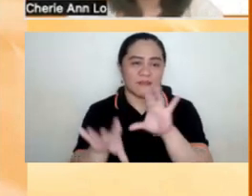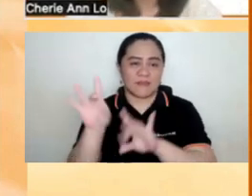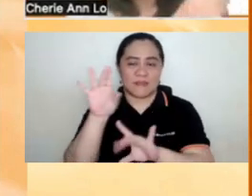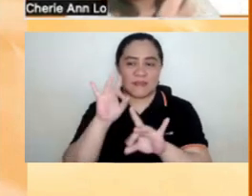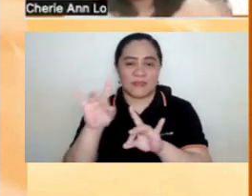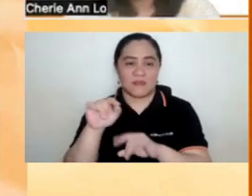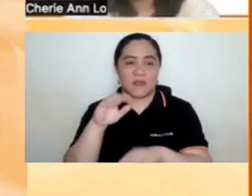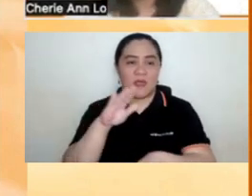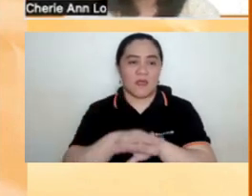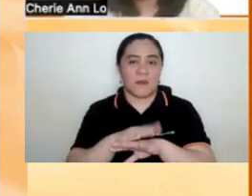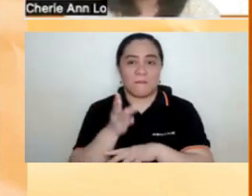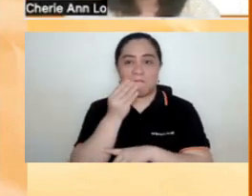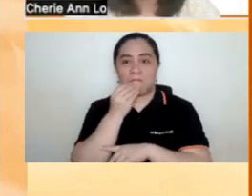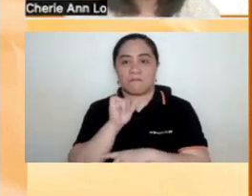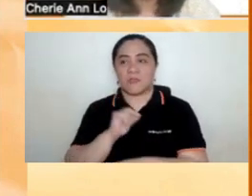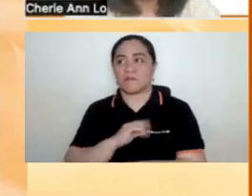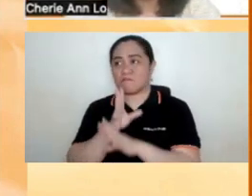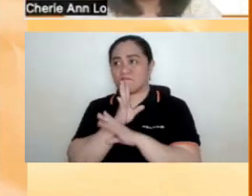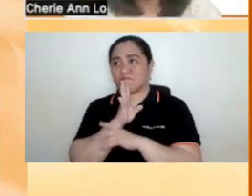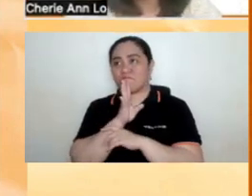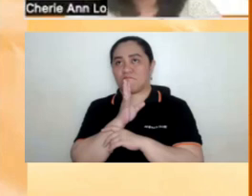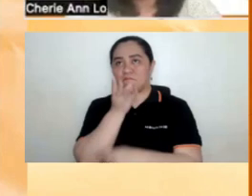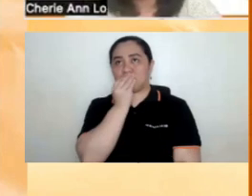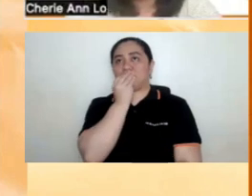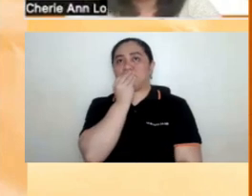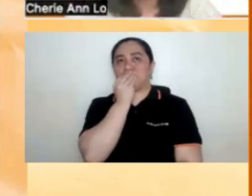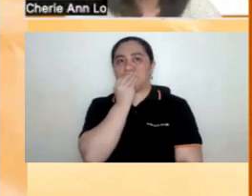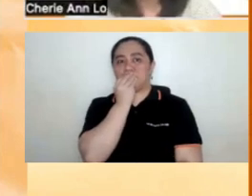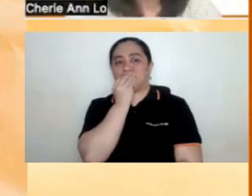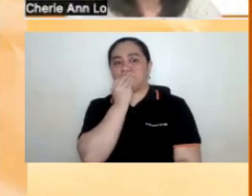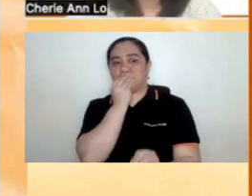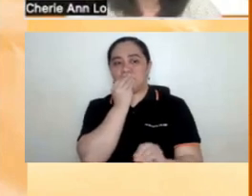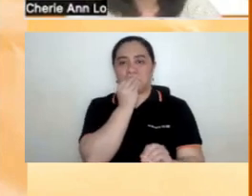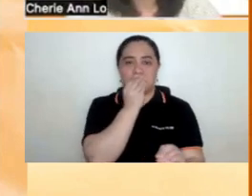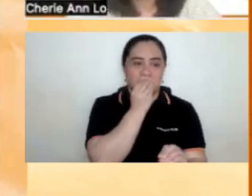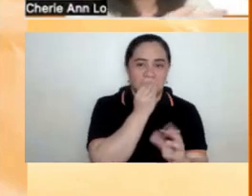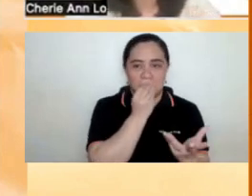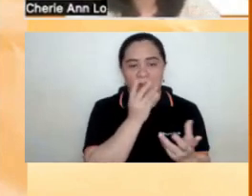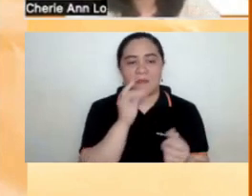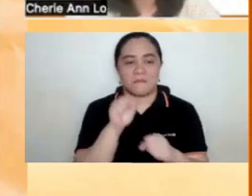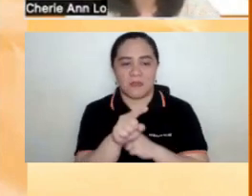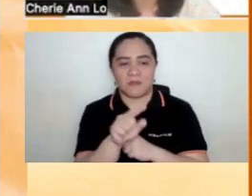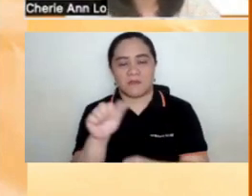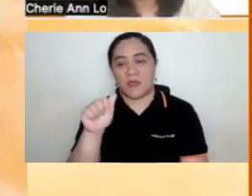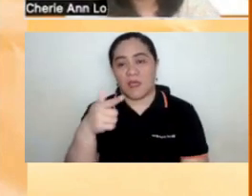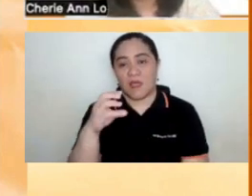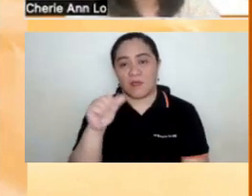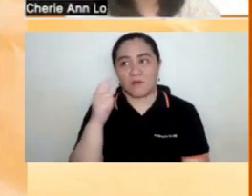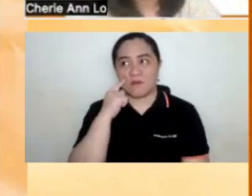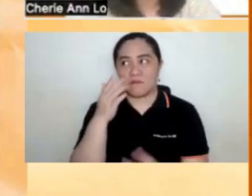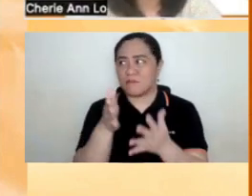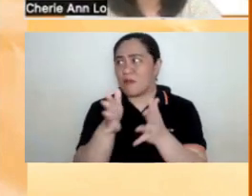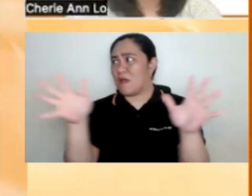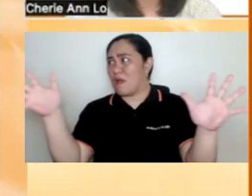language problems, but they choose not to talk in certain situations. And agoraphobia. So this is the fear of being in open spaces.